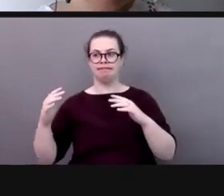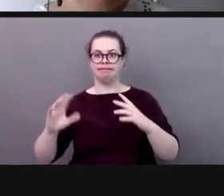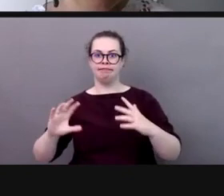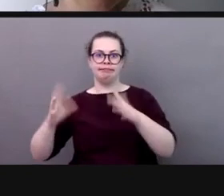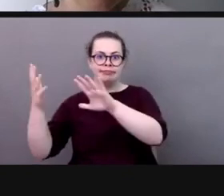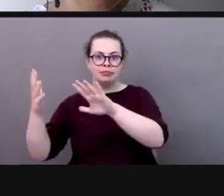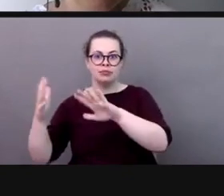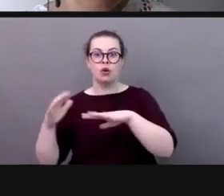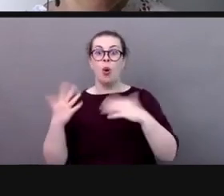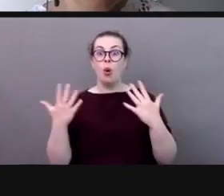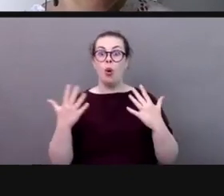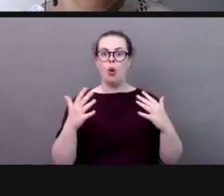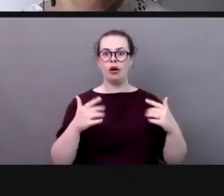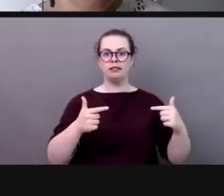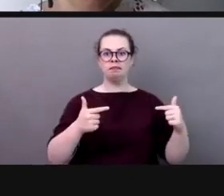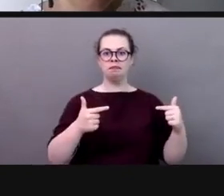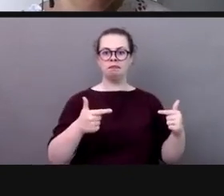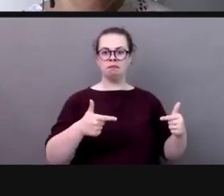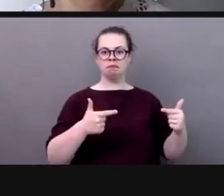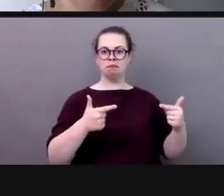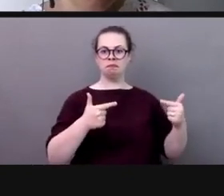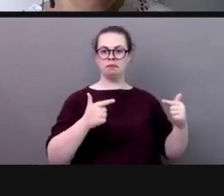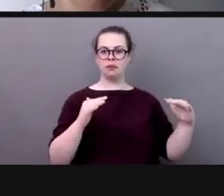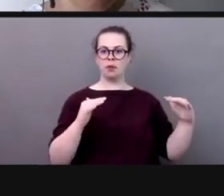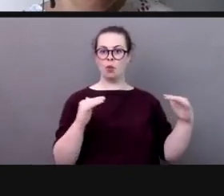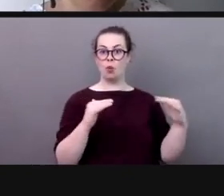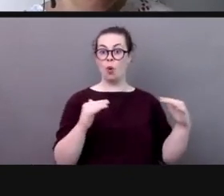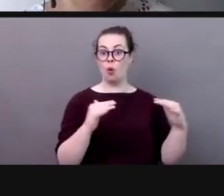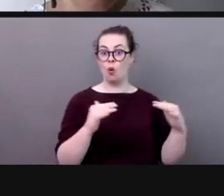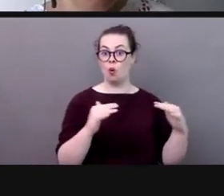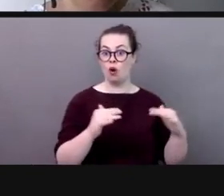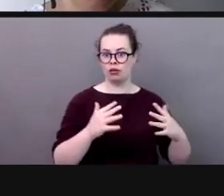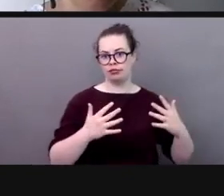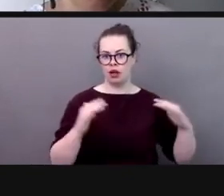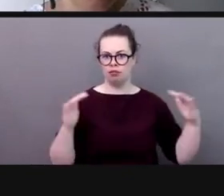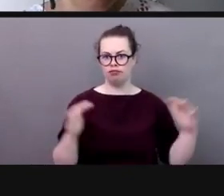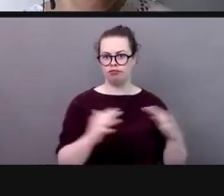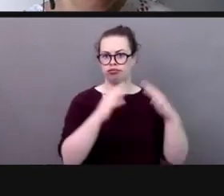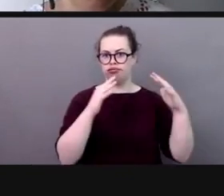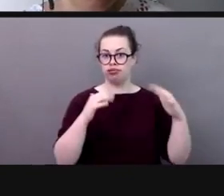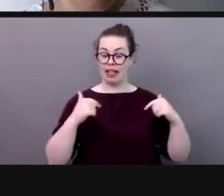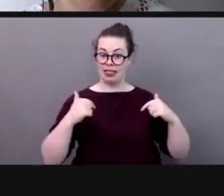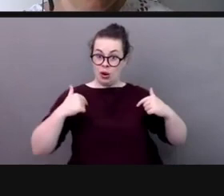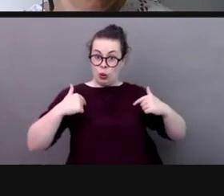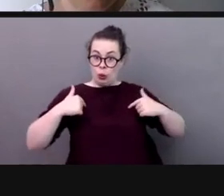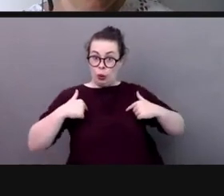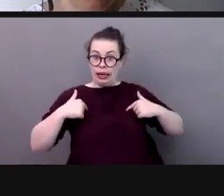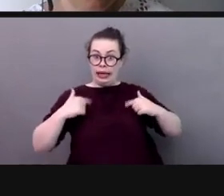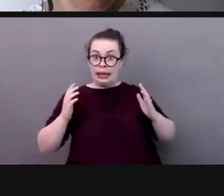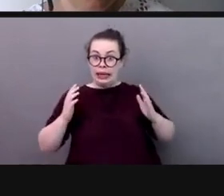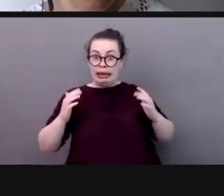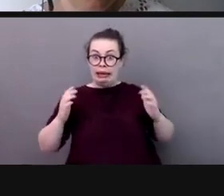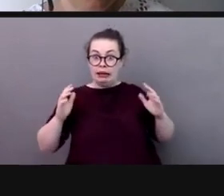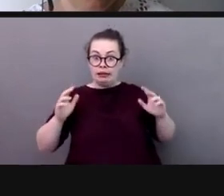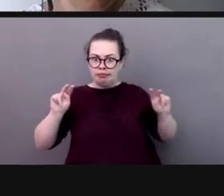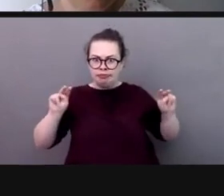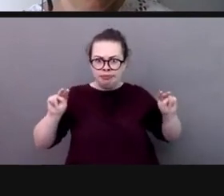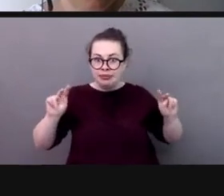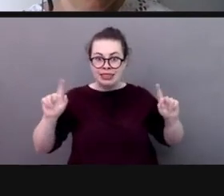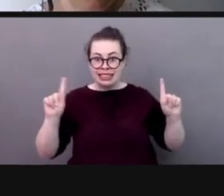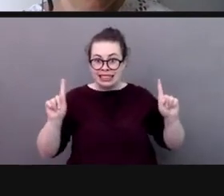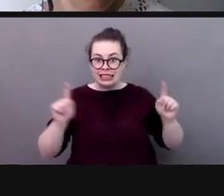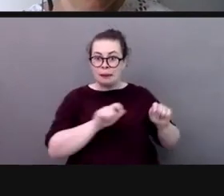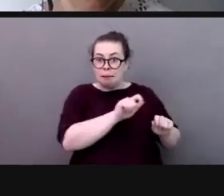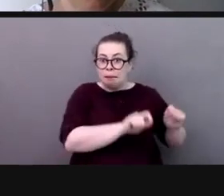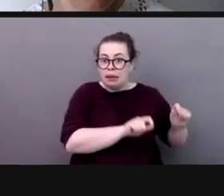more tensions, conflicts, is something that also can be done and should be done by local actors. So